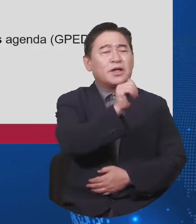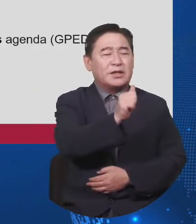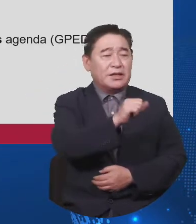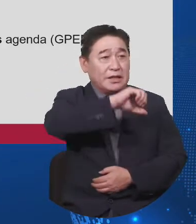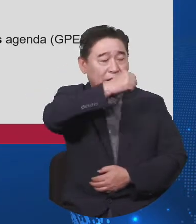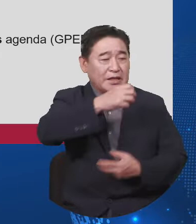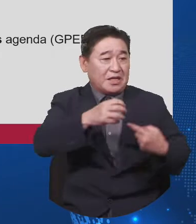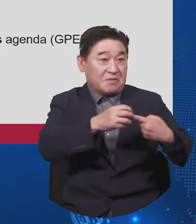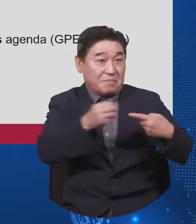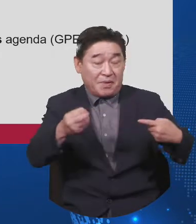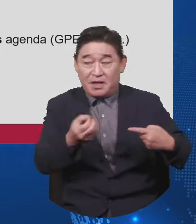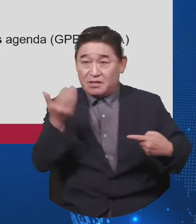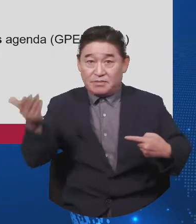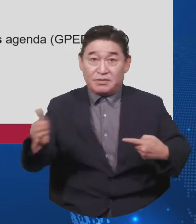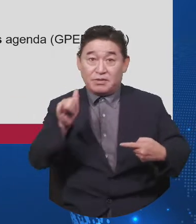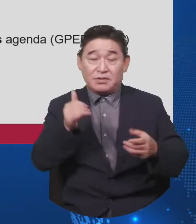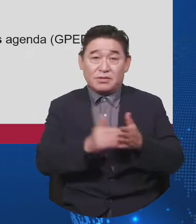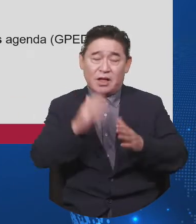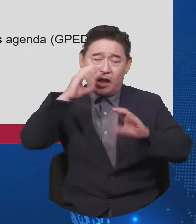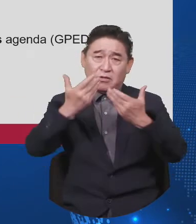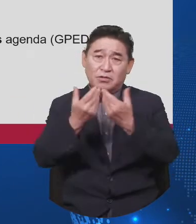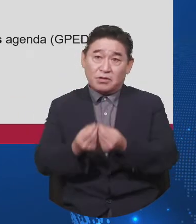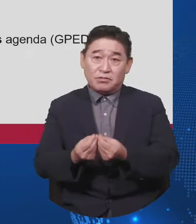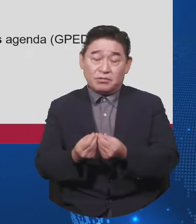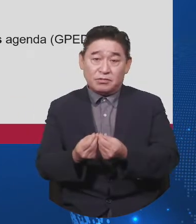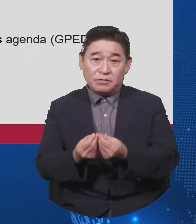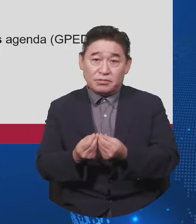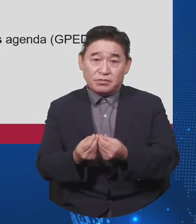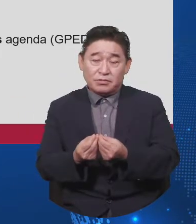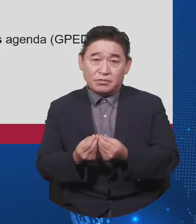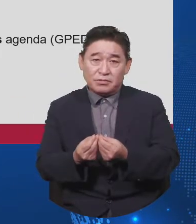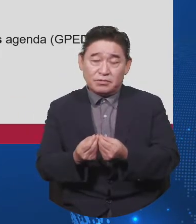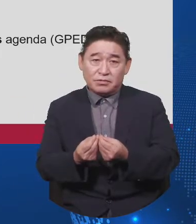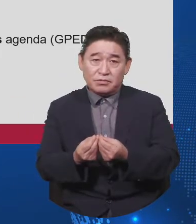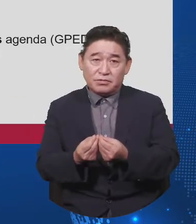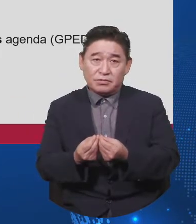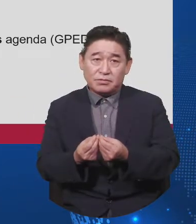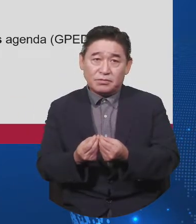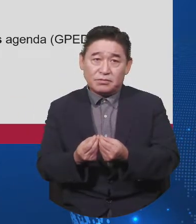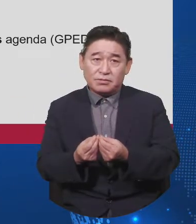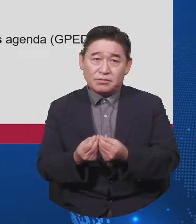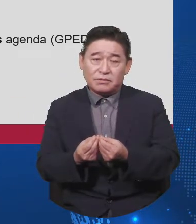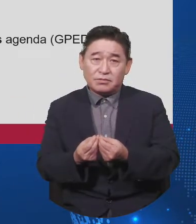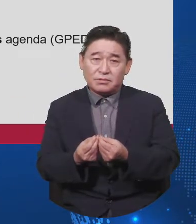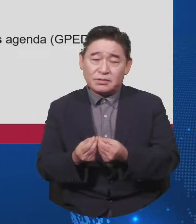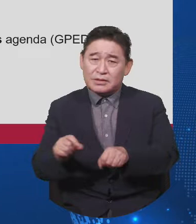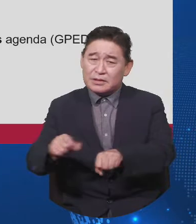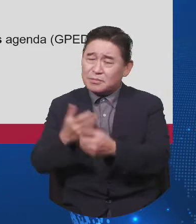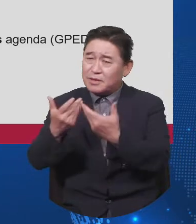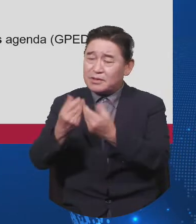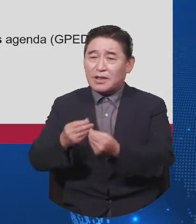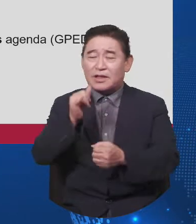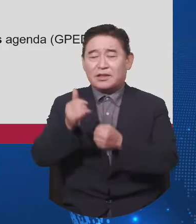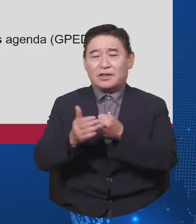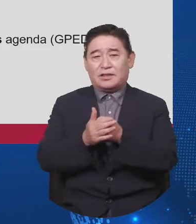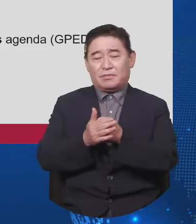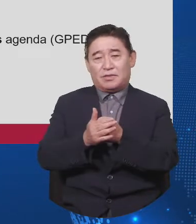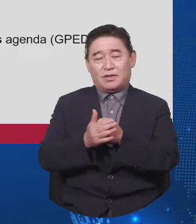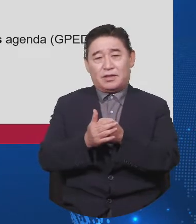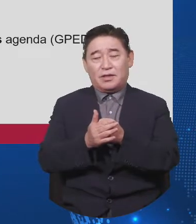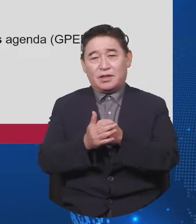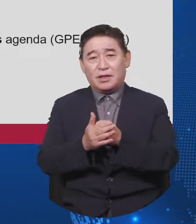of Korea is a very specific case, would love to discuss this more in detail, but international climate